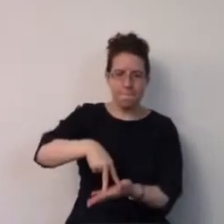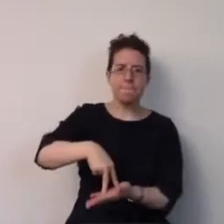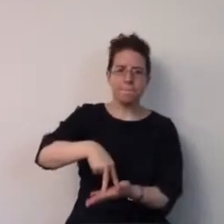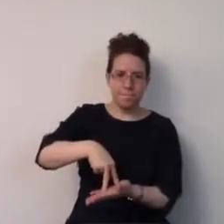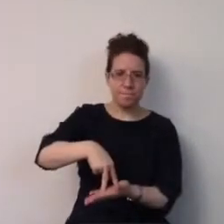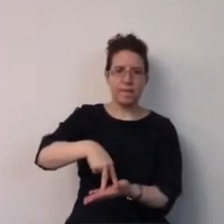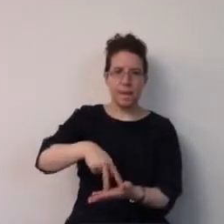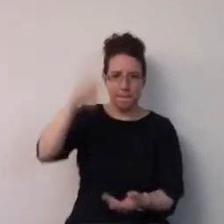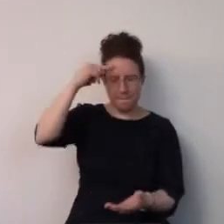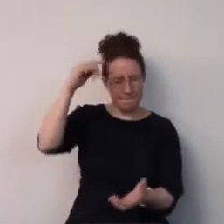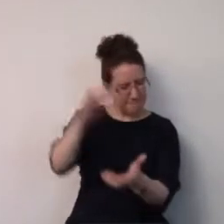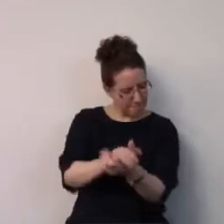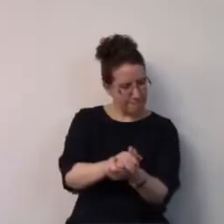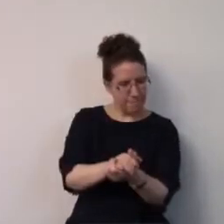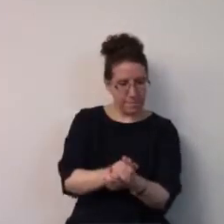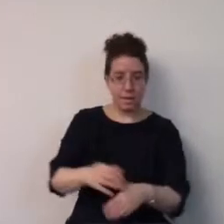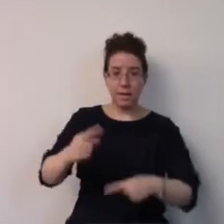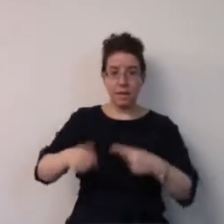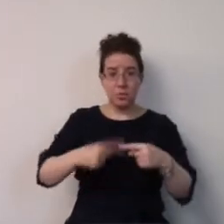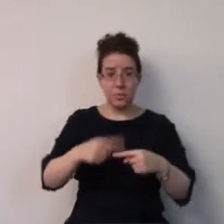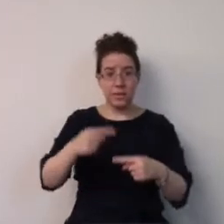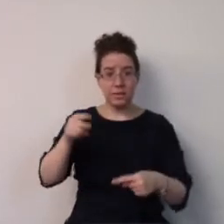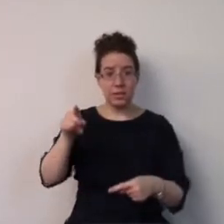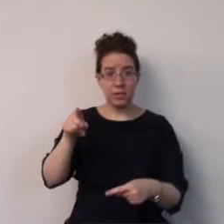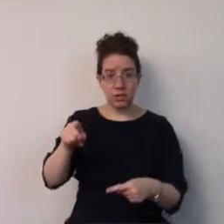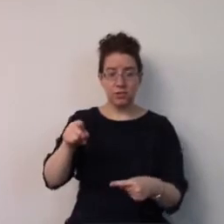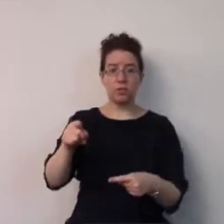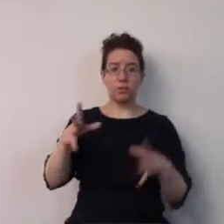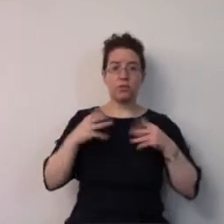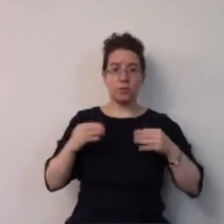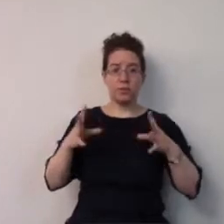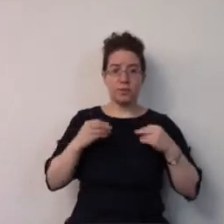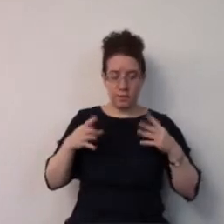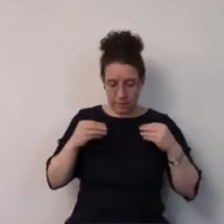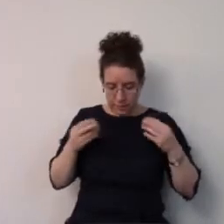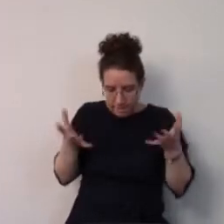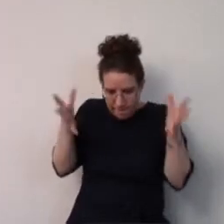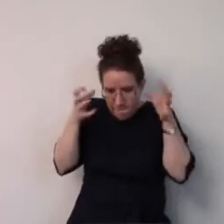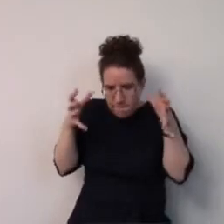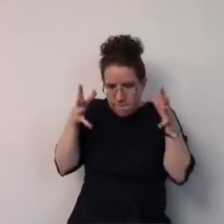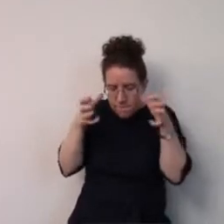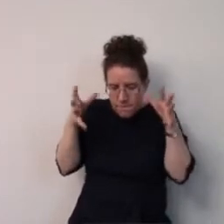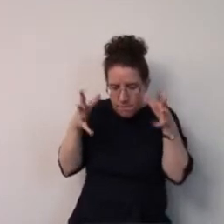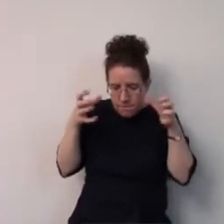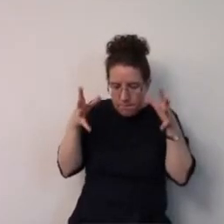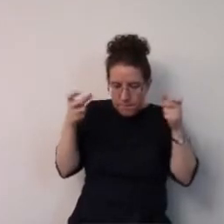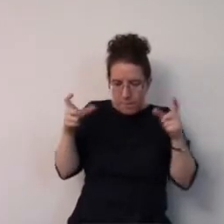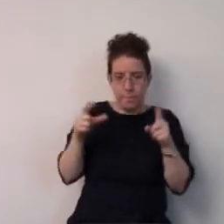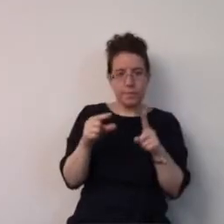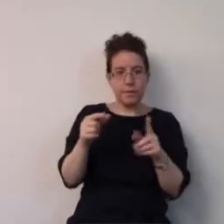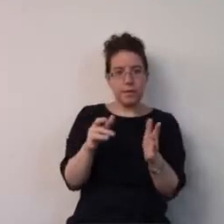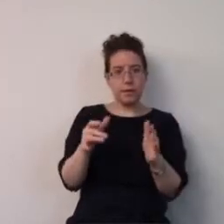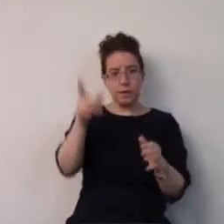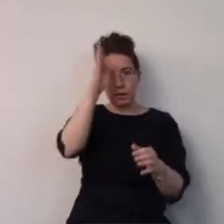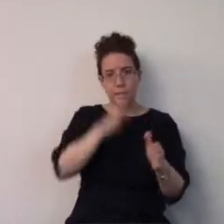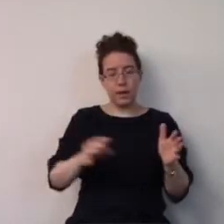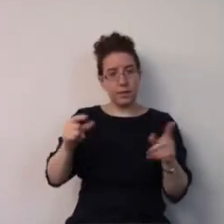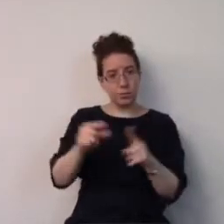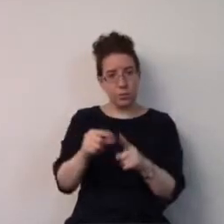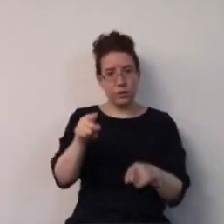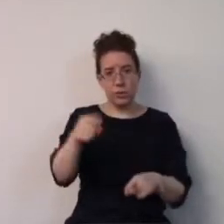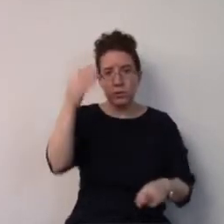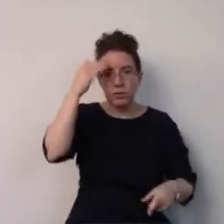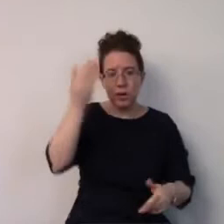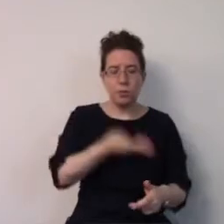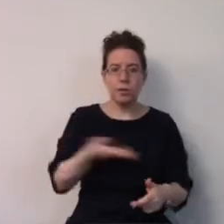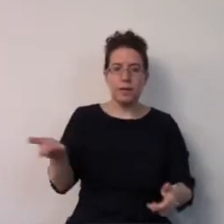that are going to cause you to have a peace that passes understanding. Yeah. You're going to know things that's going to